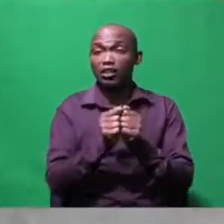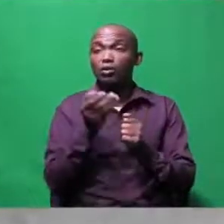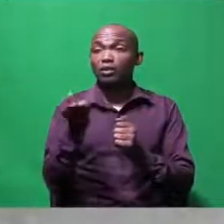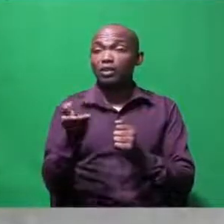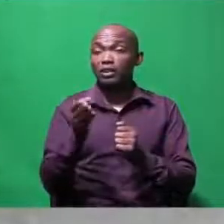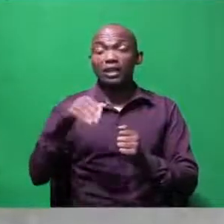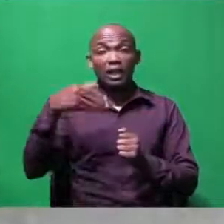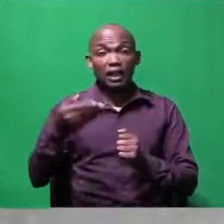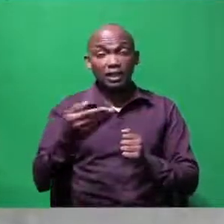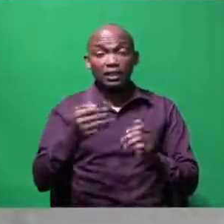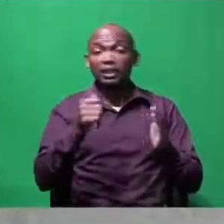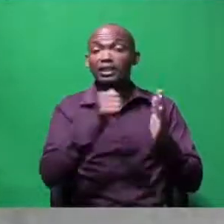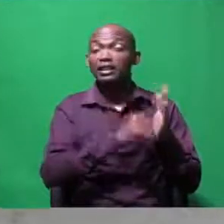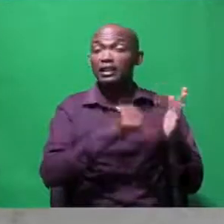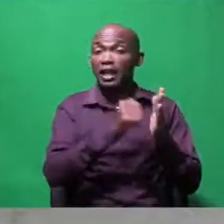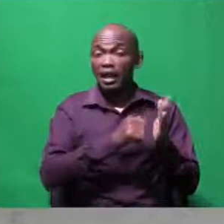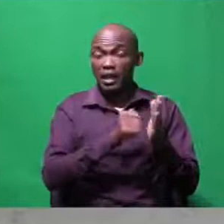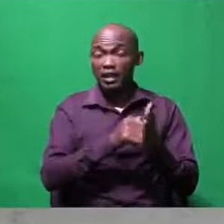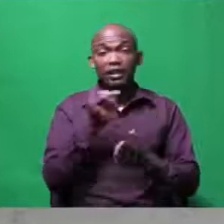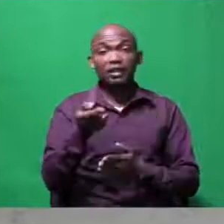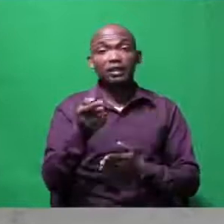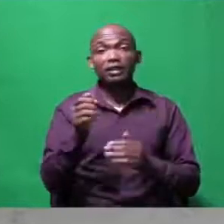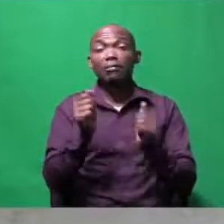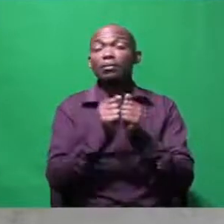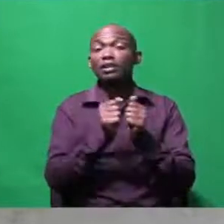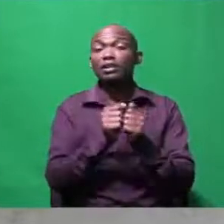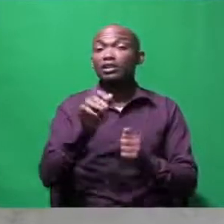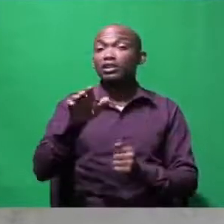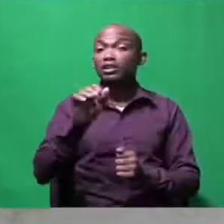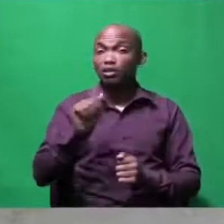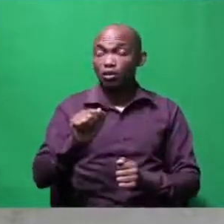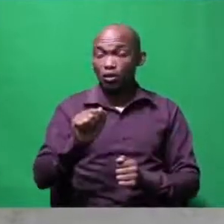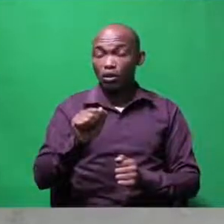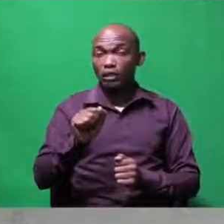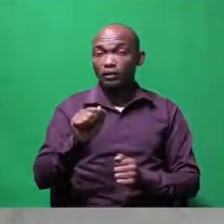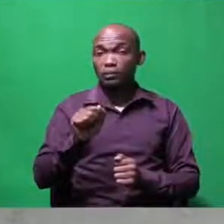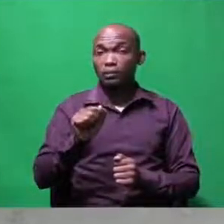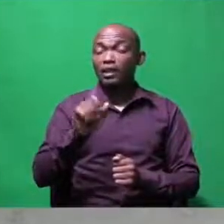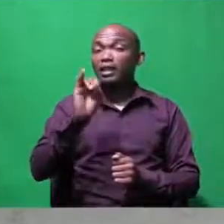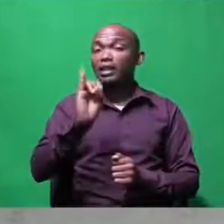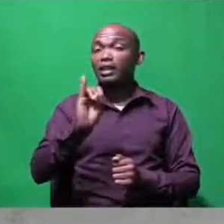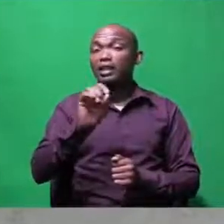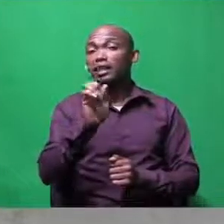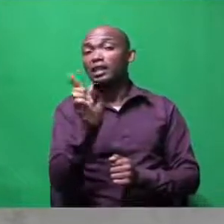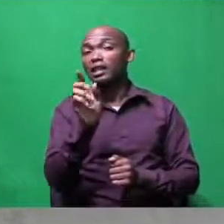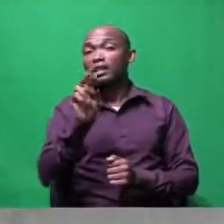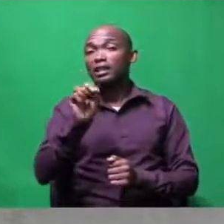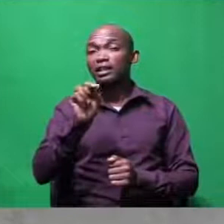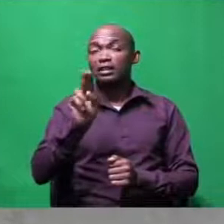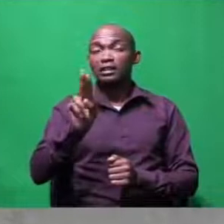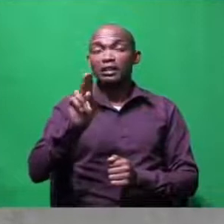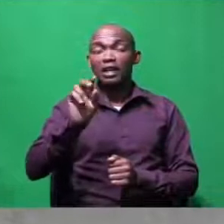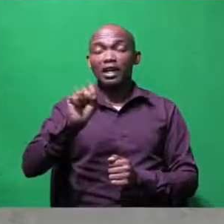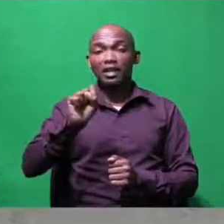and they come when they dried, that material because is igneous rocks. So this we can say